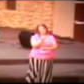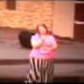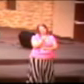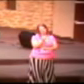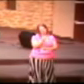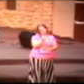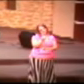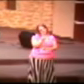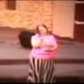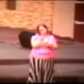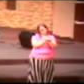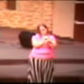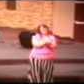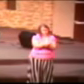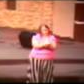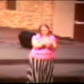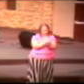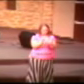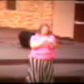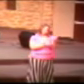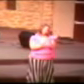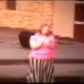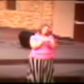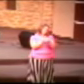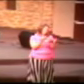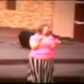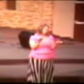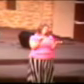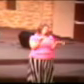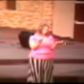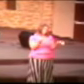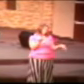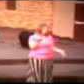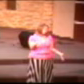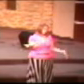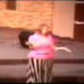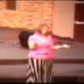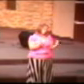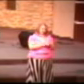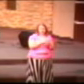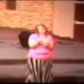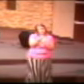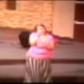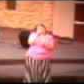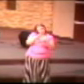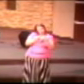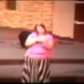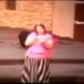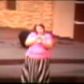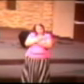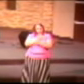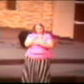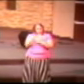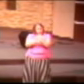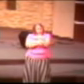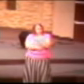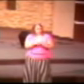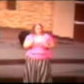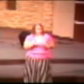fell in love with Jesus and began to just understand how to love poor people.